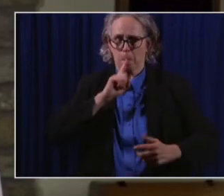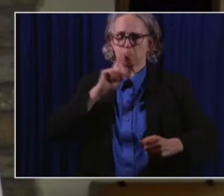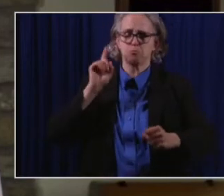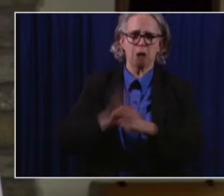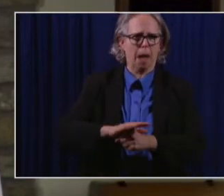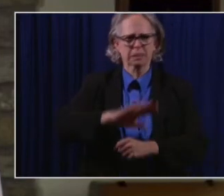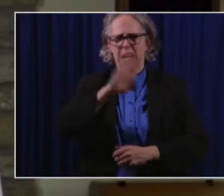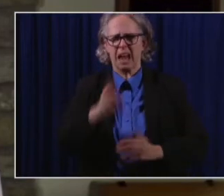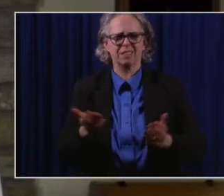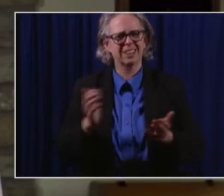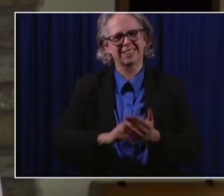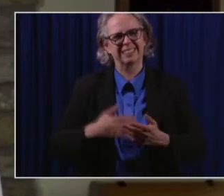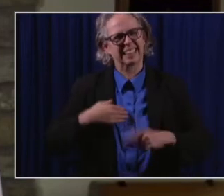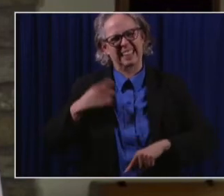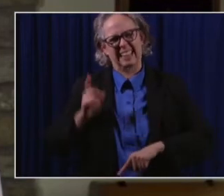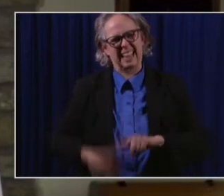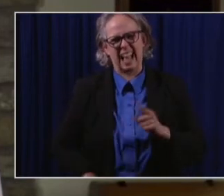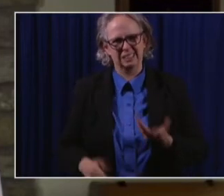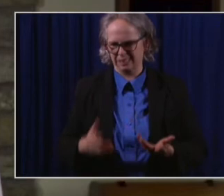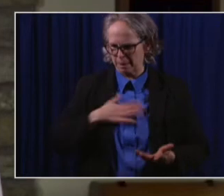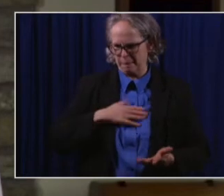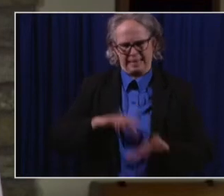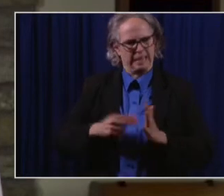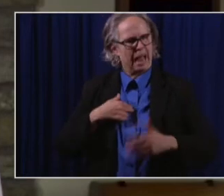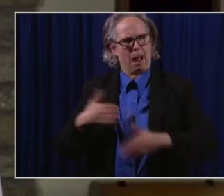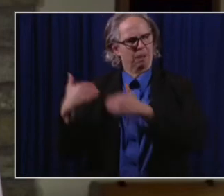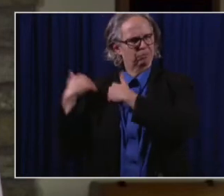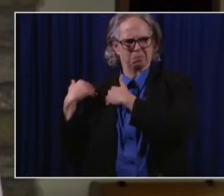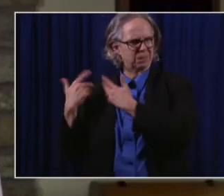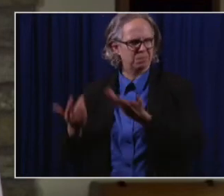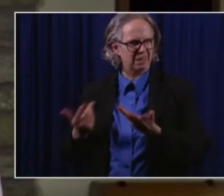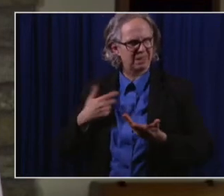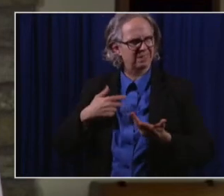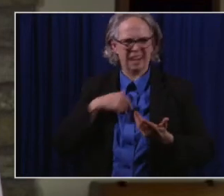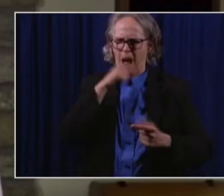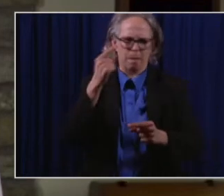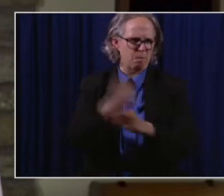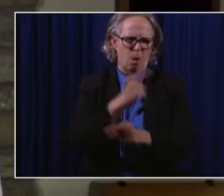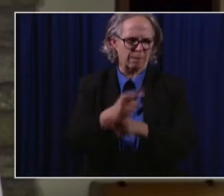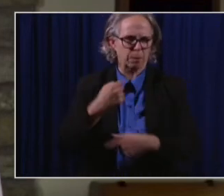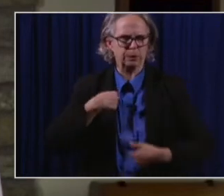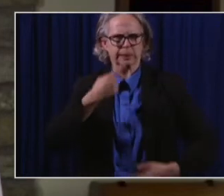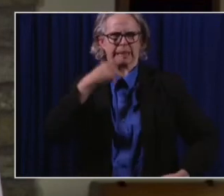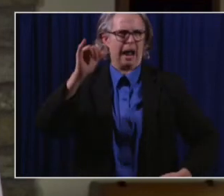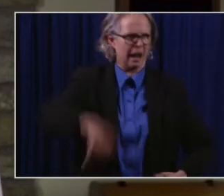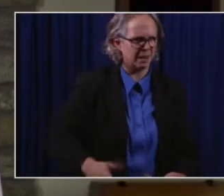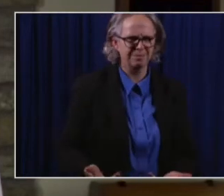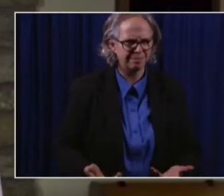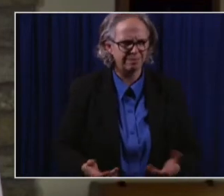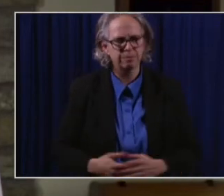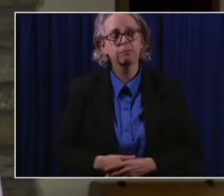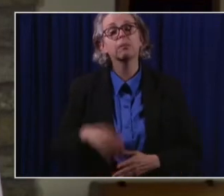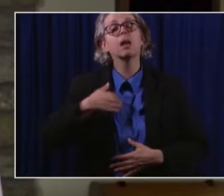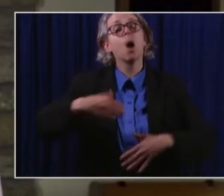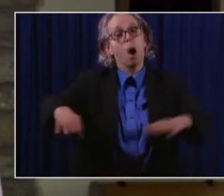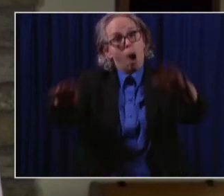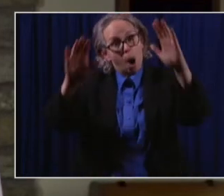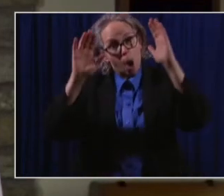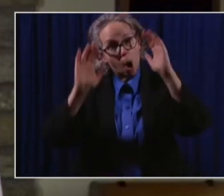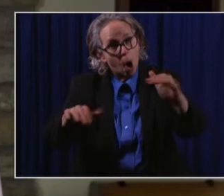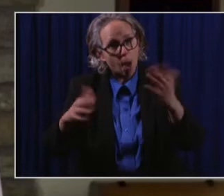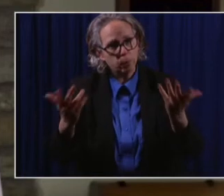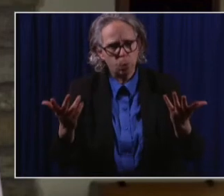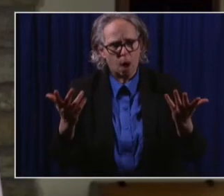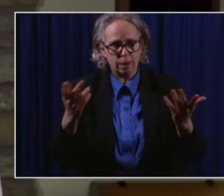shut anything down. We believe, as you heard from the doctors, that there is a safe way to